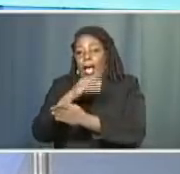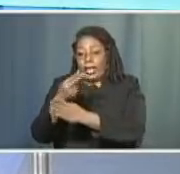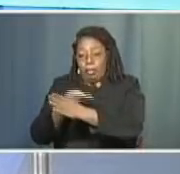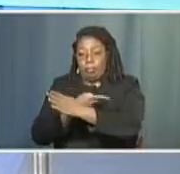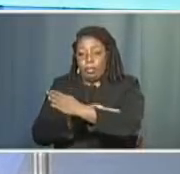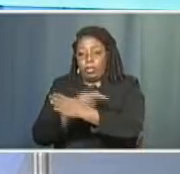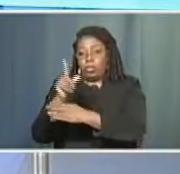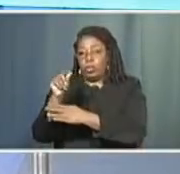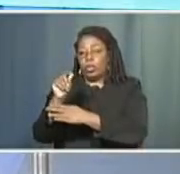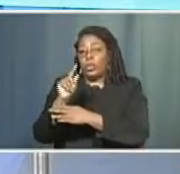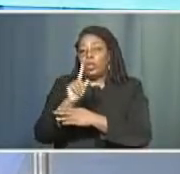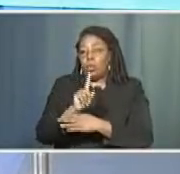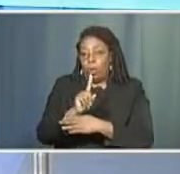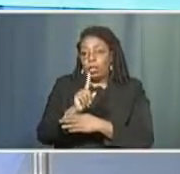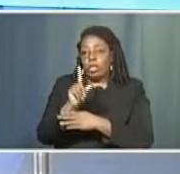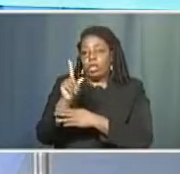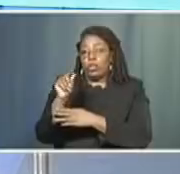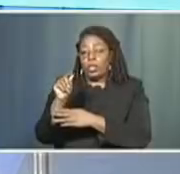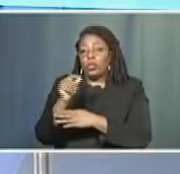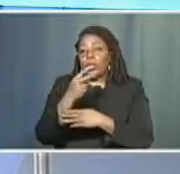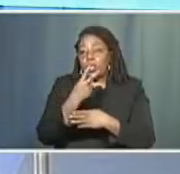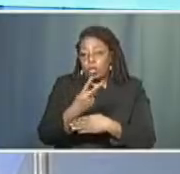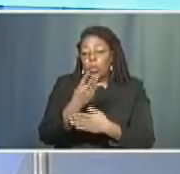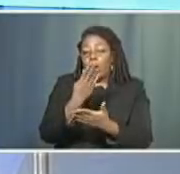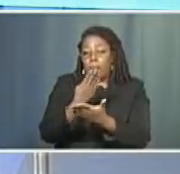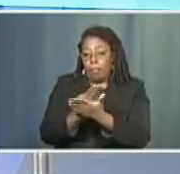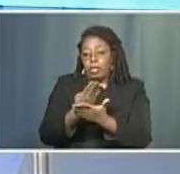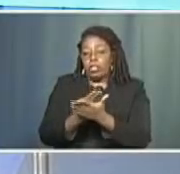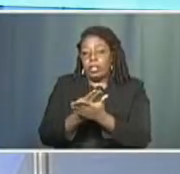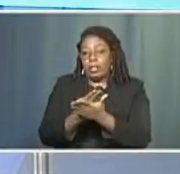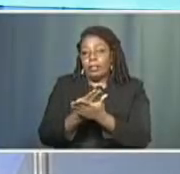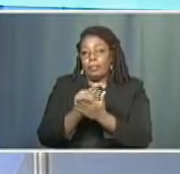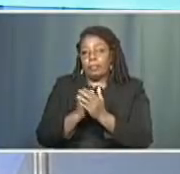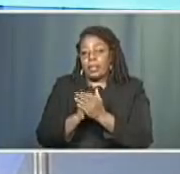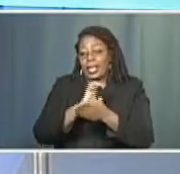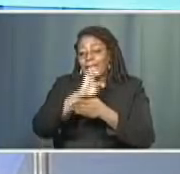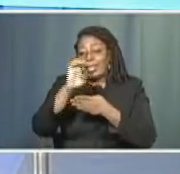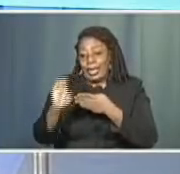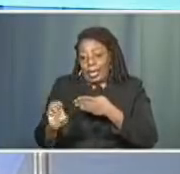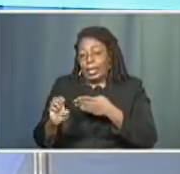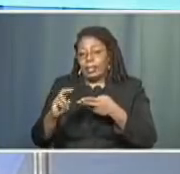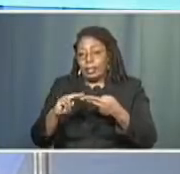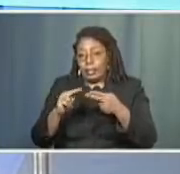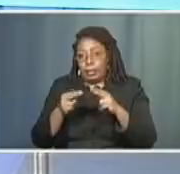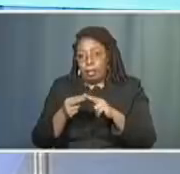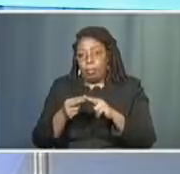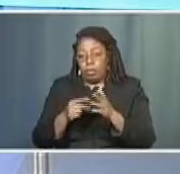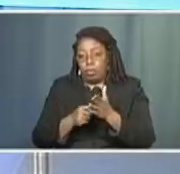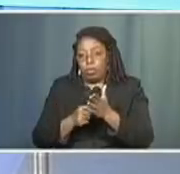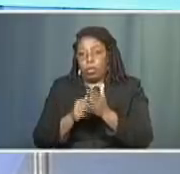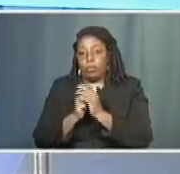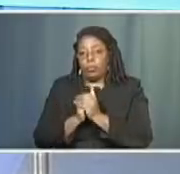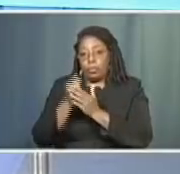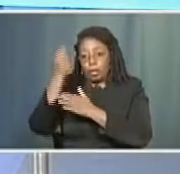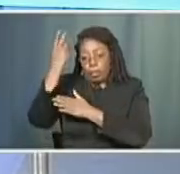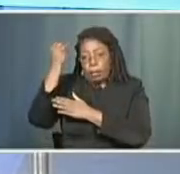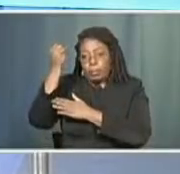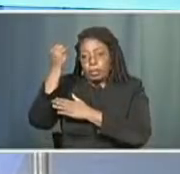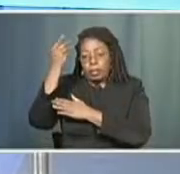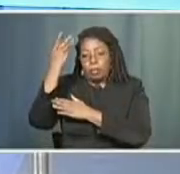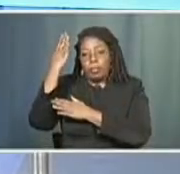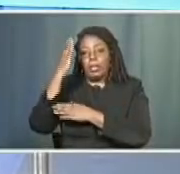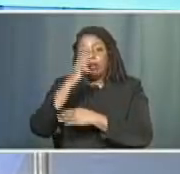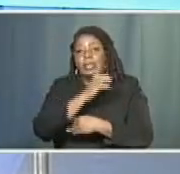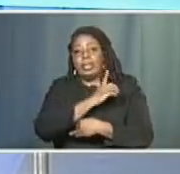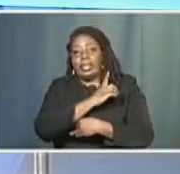the 2021-2022 budget and the end figure following contingencies. And Prime Minister the Honourable Philip Davis